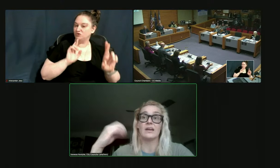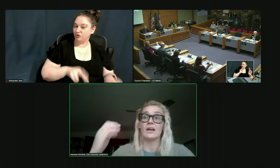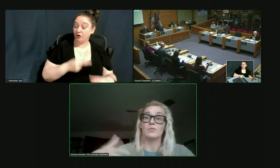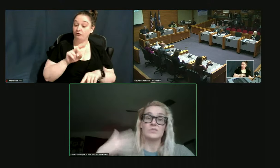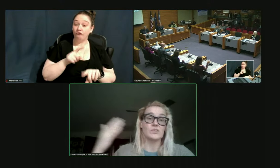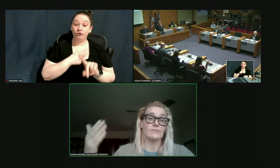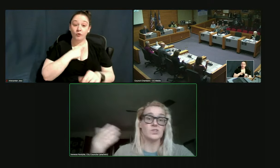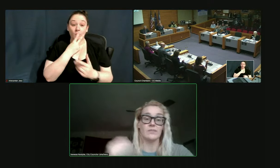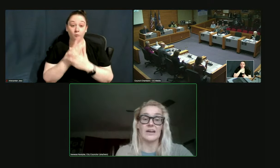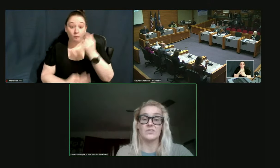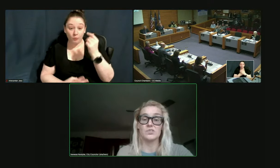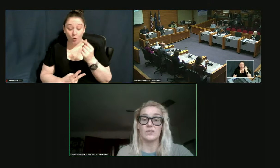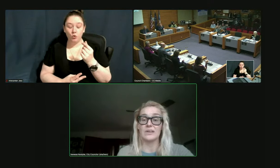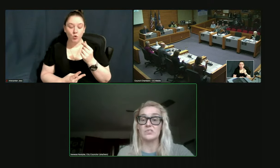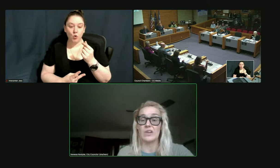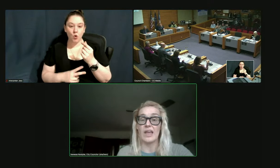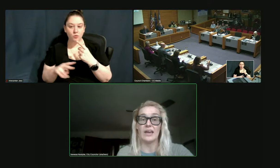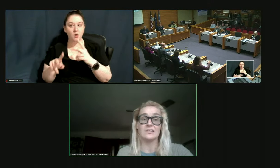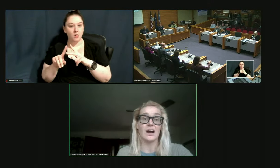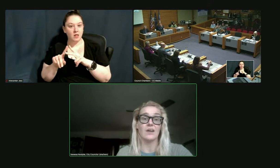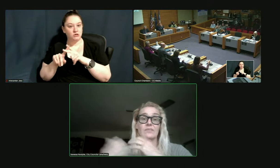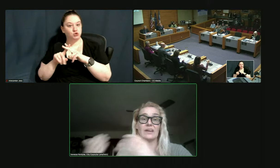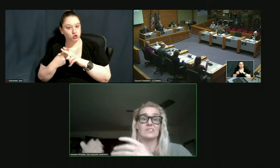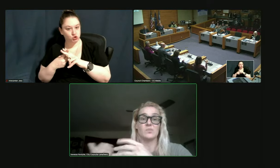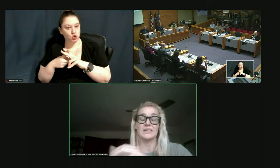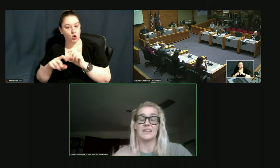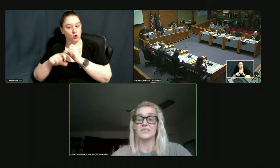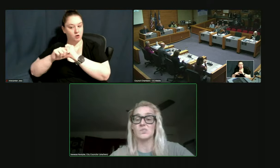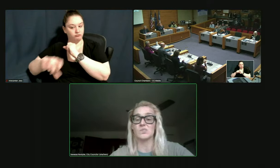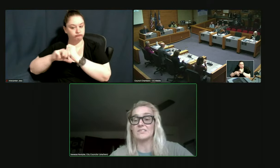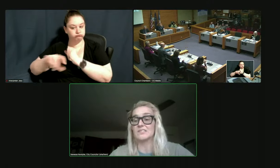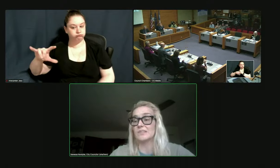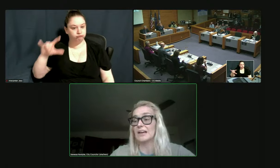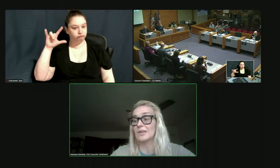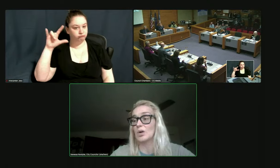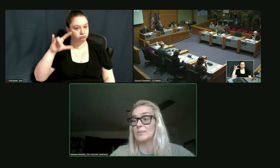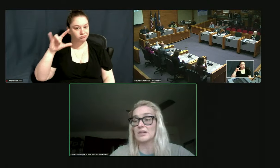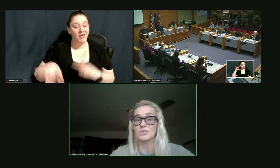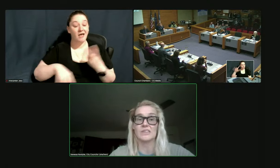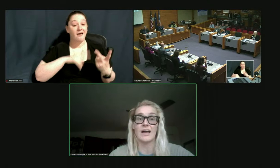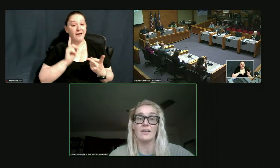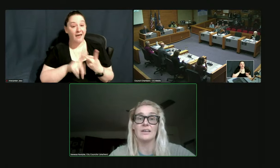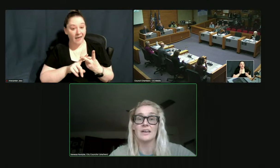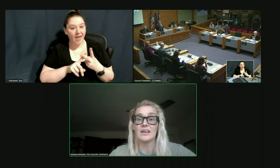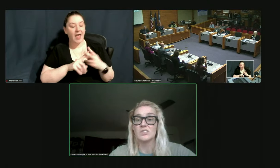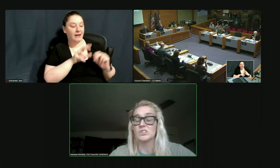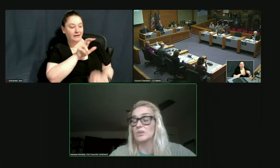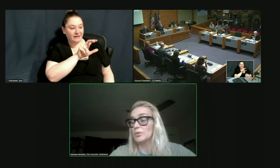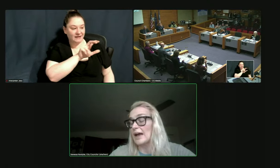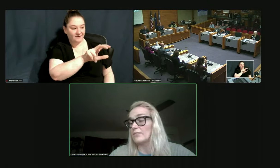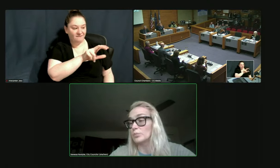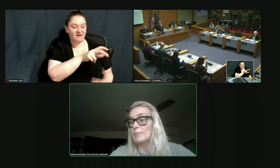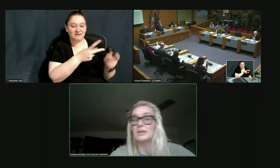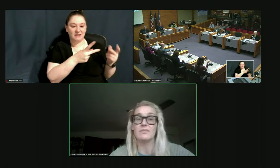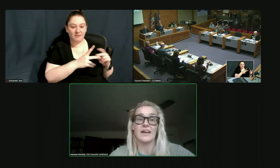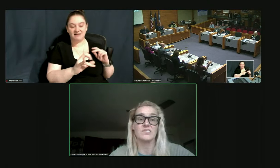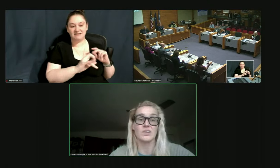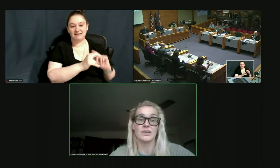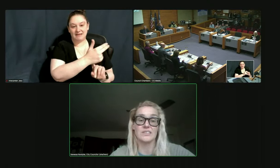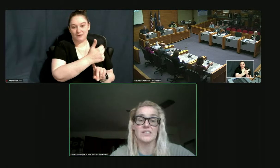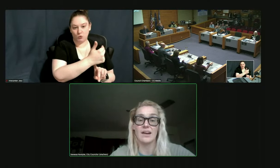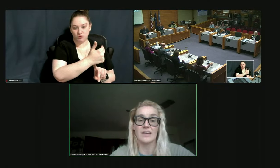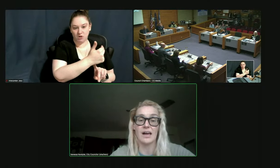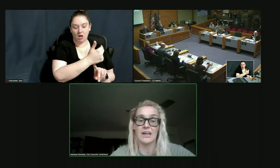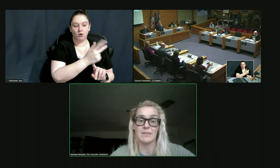the resumption of air service and our investment into spaces like the Holman Hotel to have ripple effects